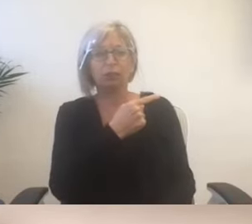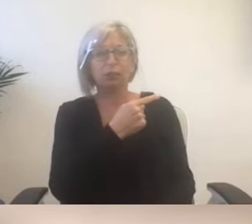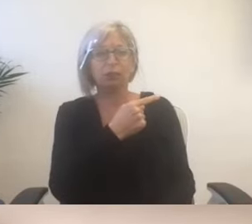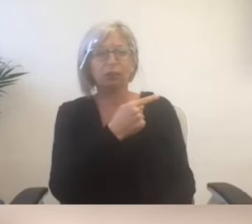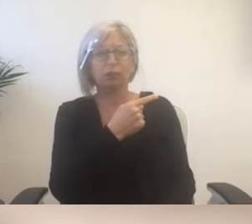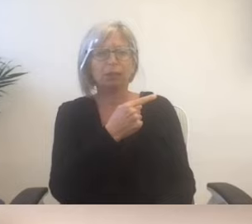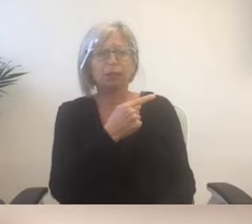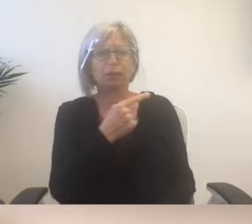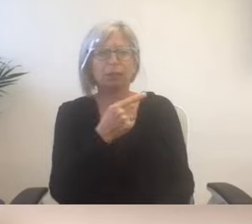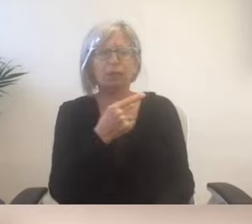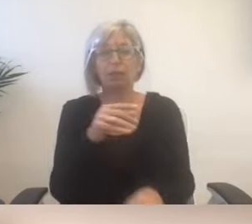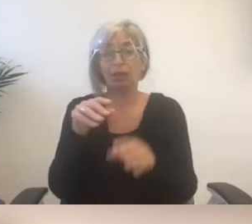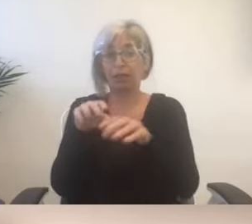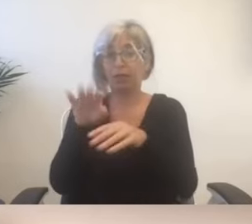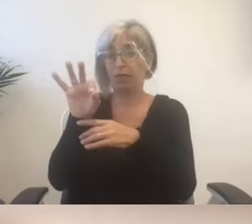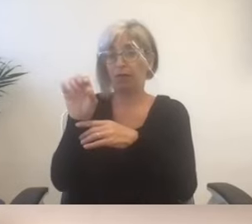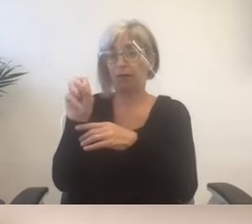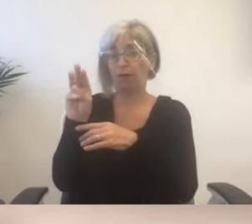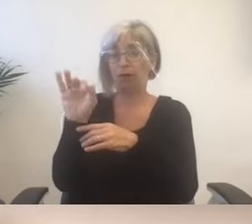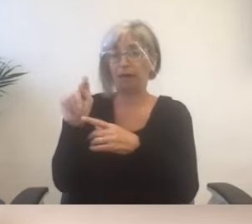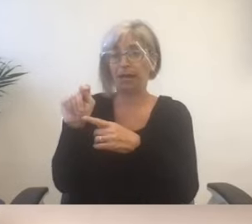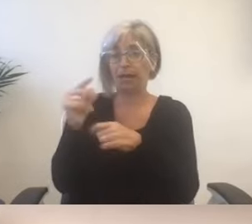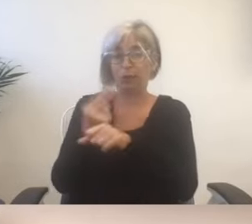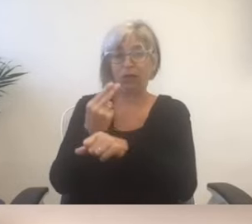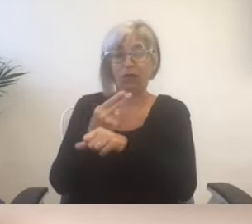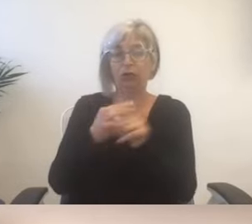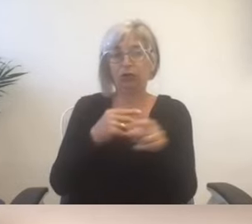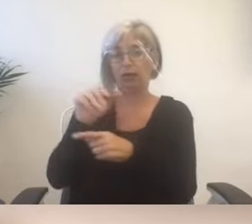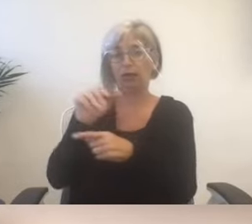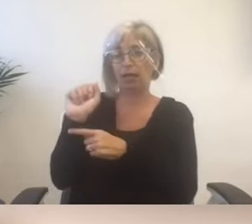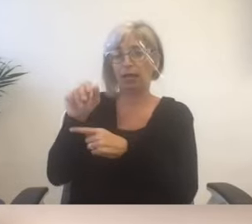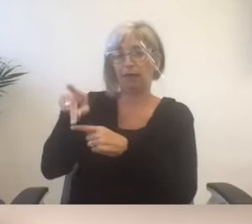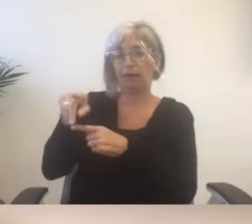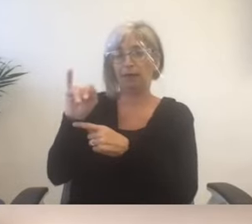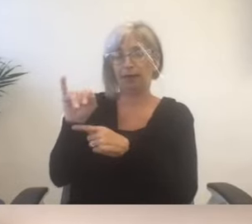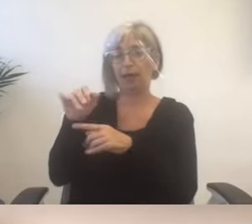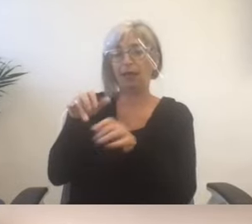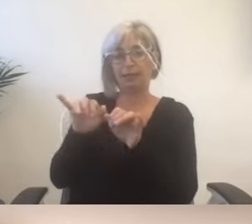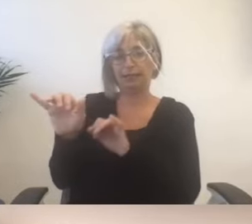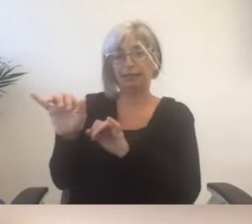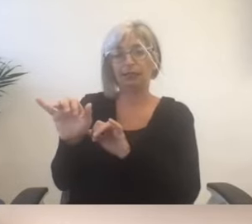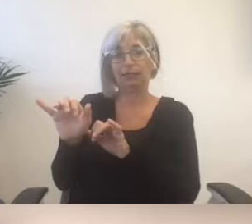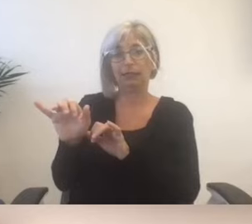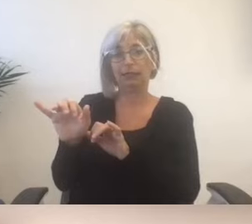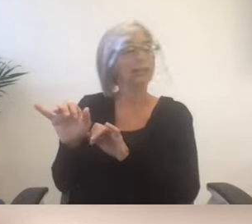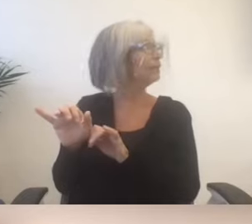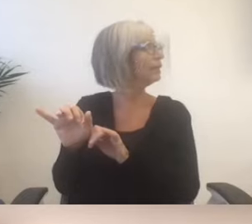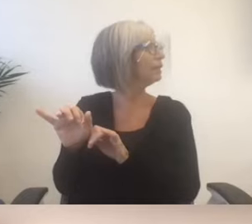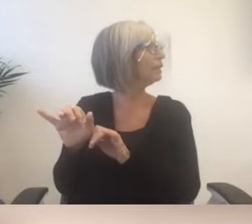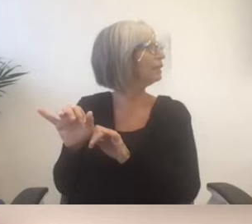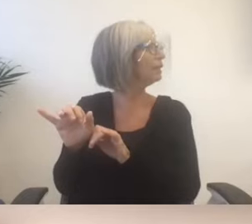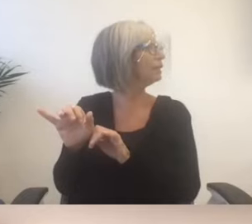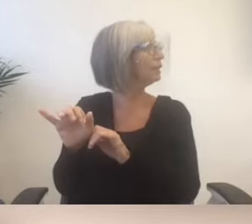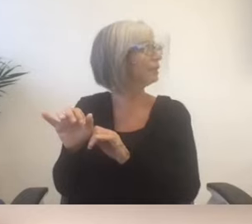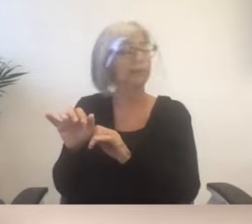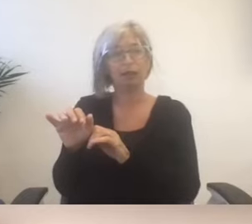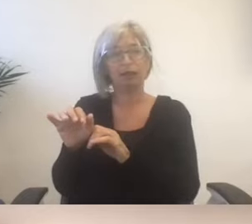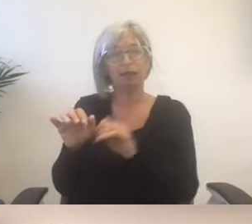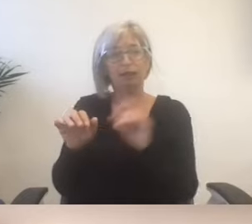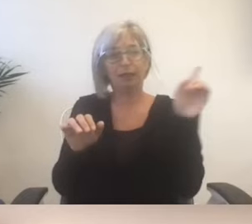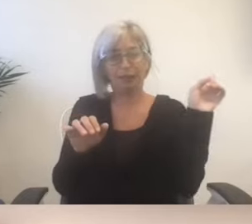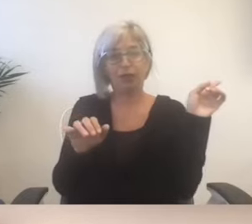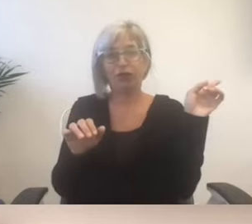JSON sequence of format is what we used. Like I said, the API is built in Express and Node,